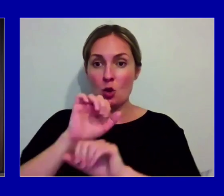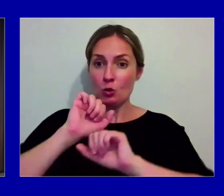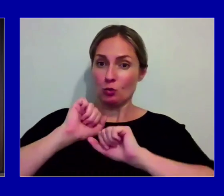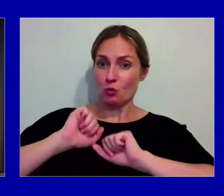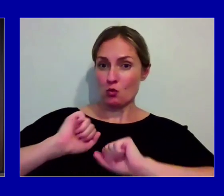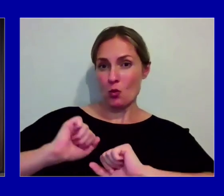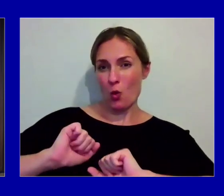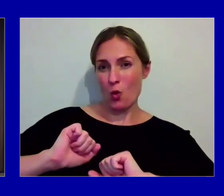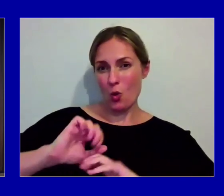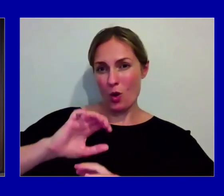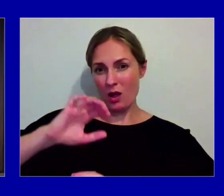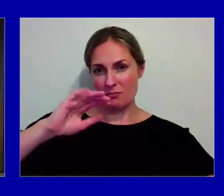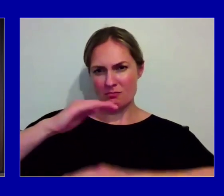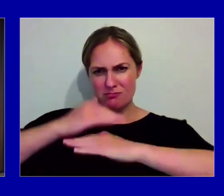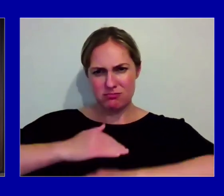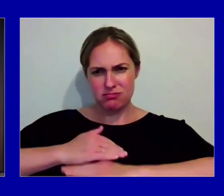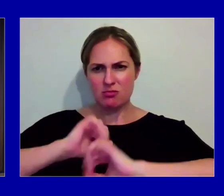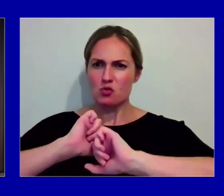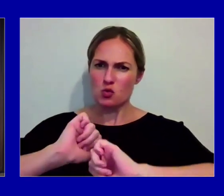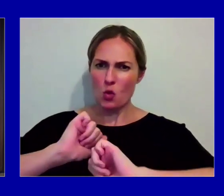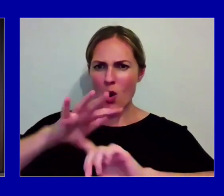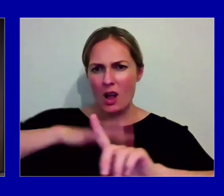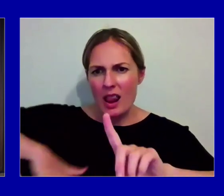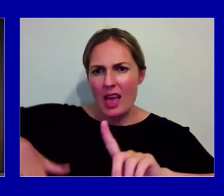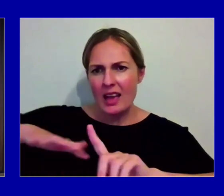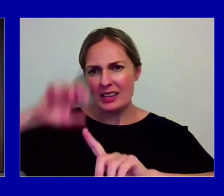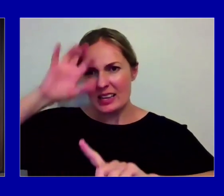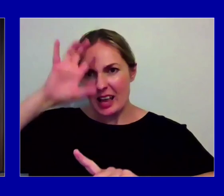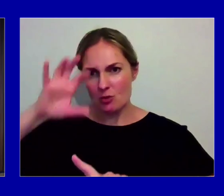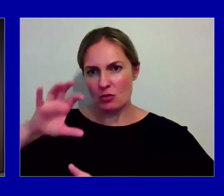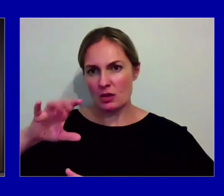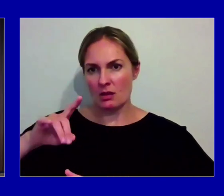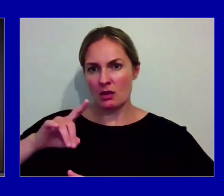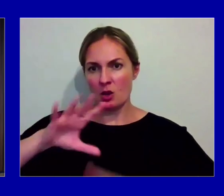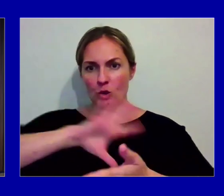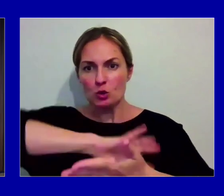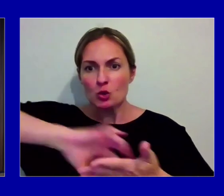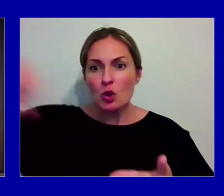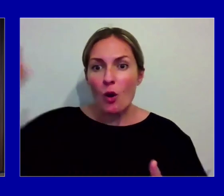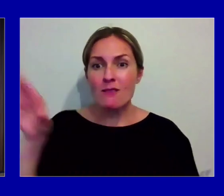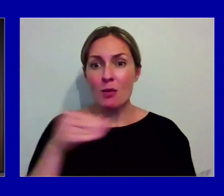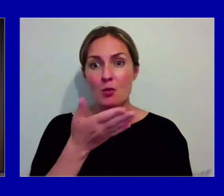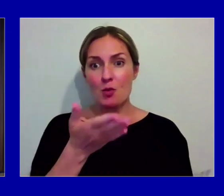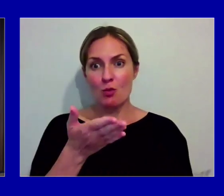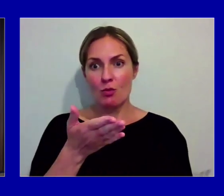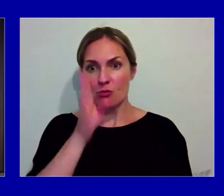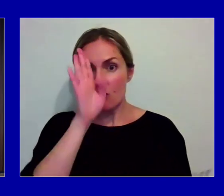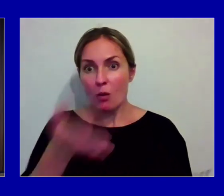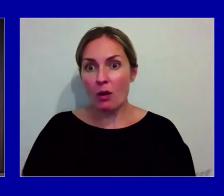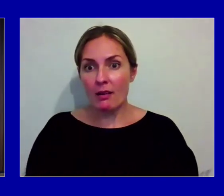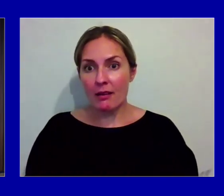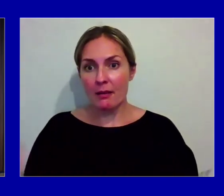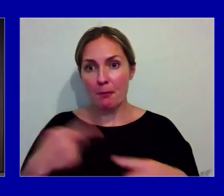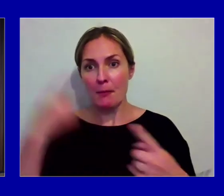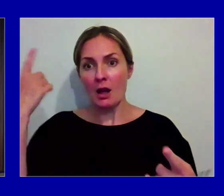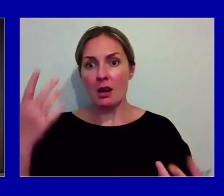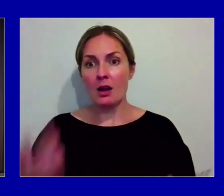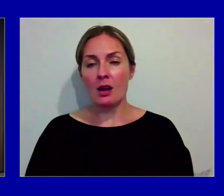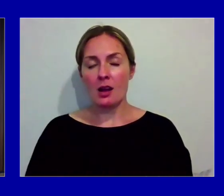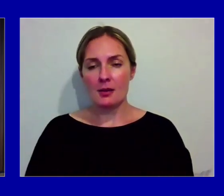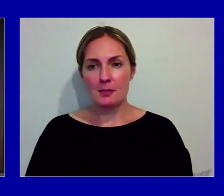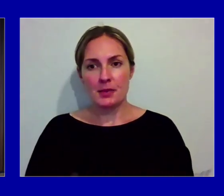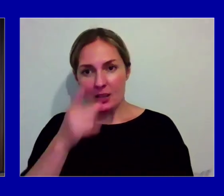one afternoon. You lose it. Um, um, imagine what that does to your mine and how that damaged mine then